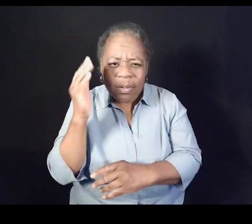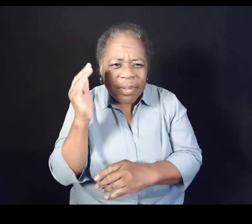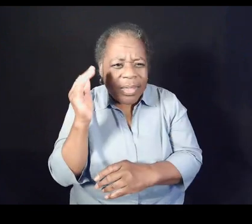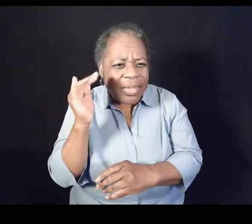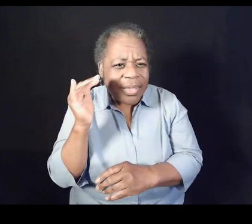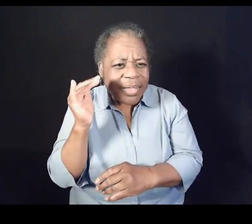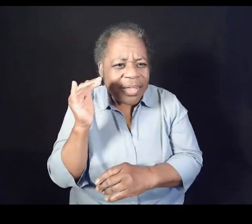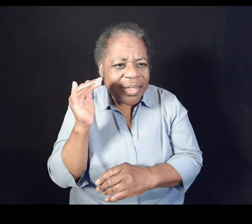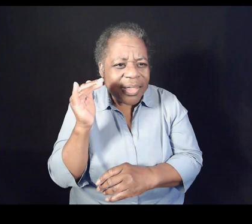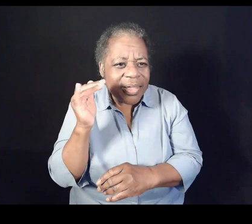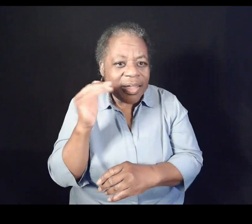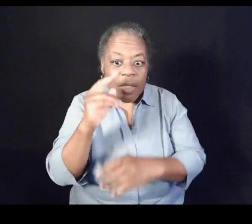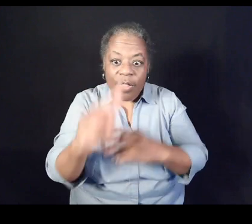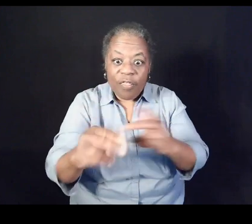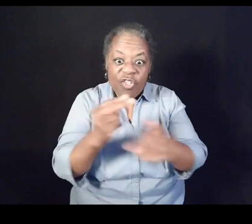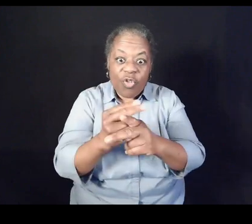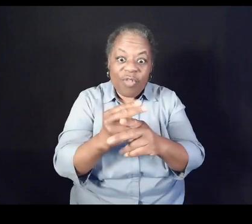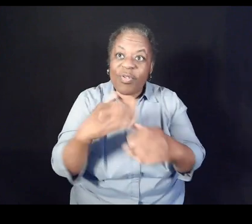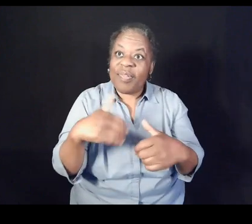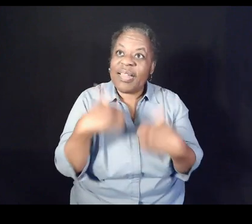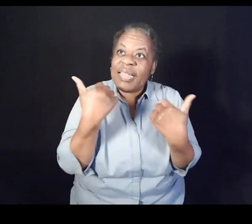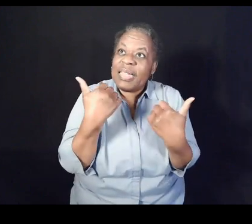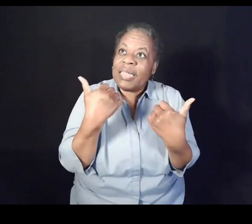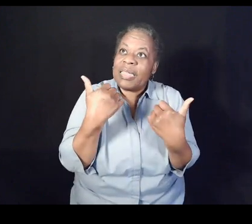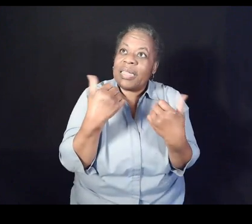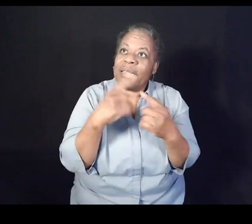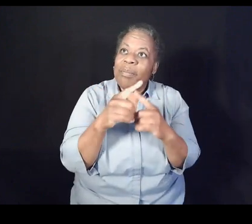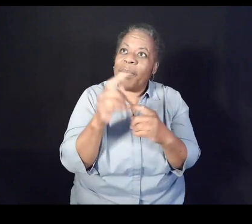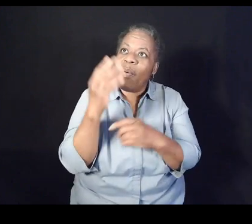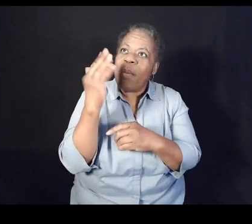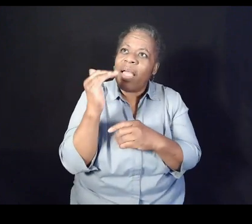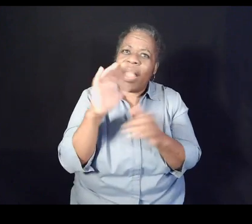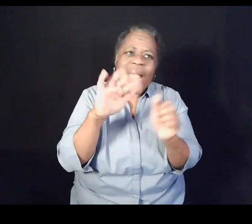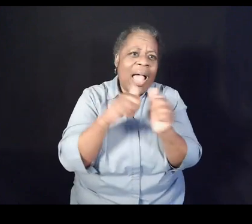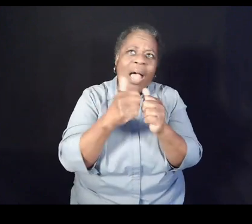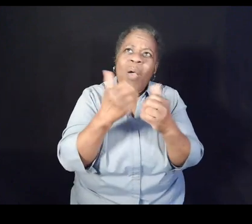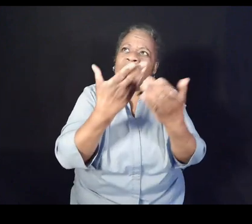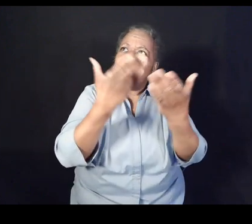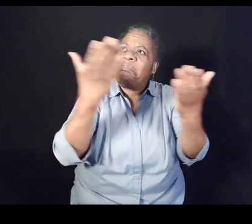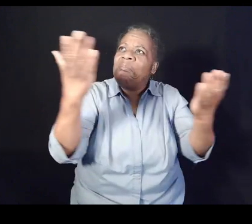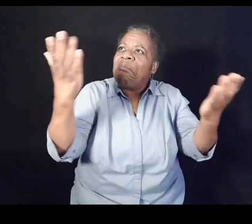The universe exists, but why? How did it get here?